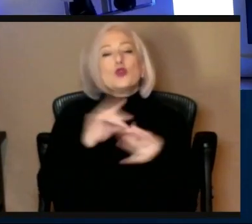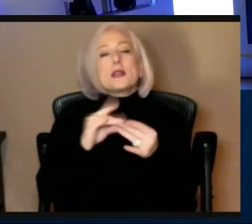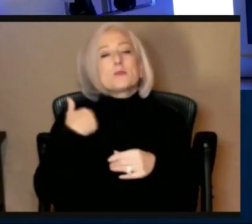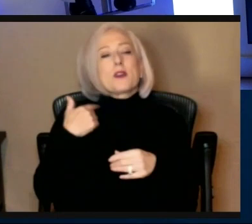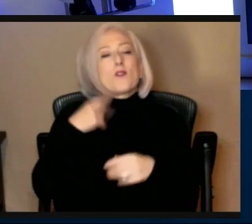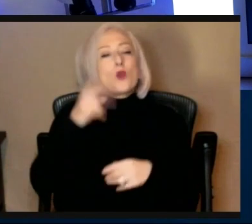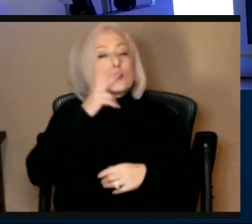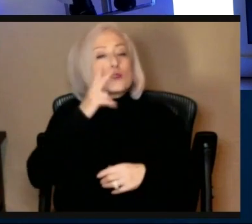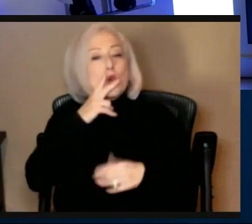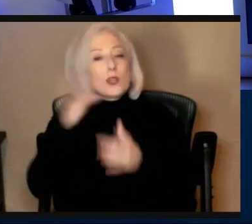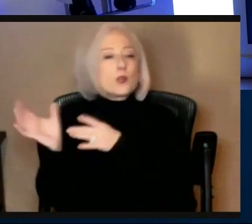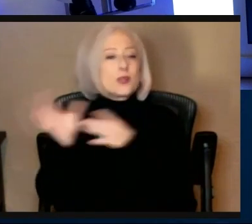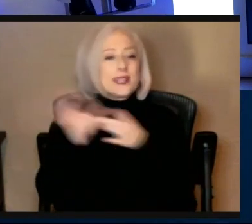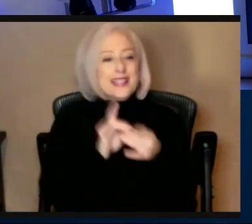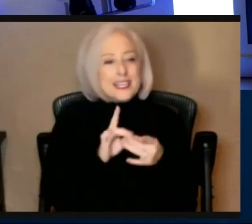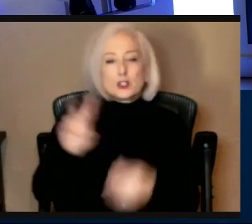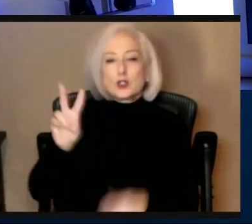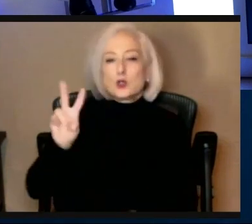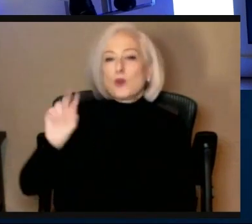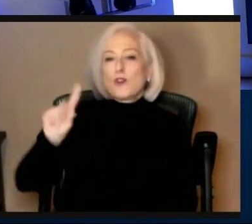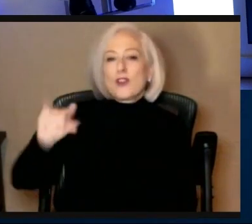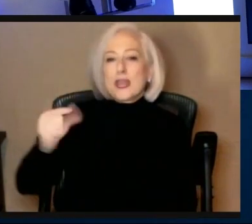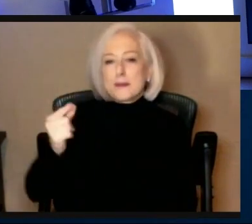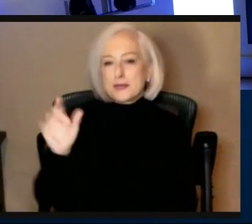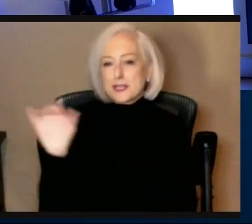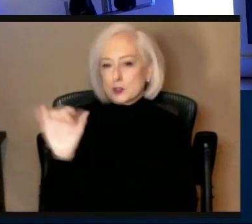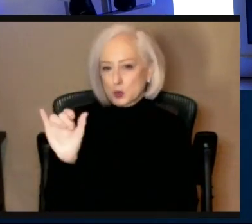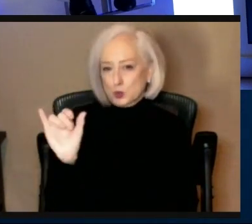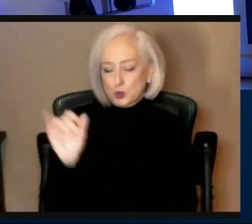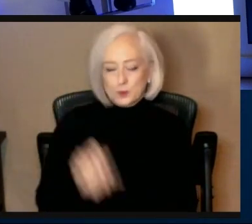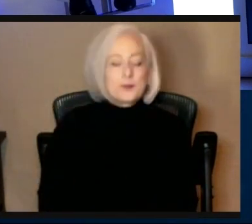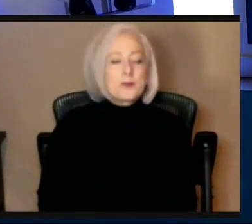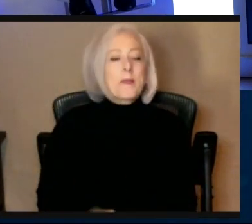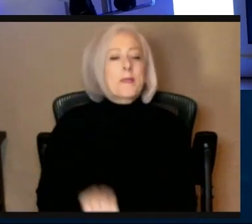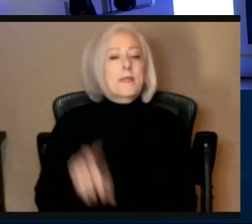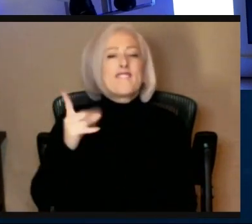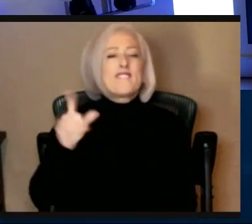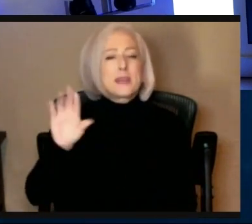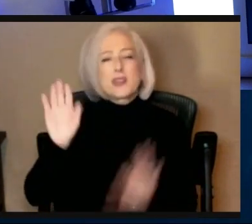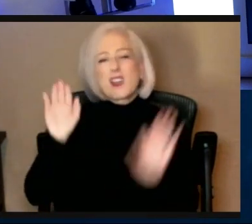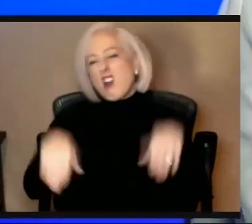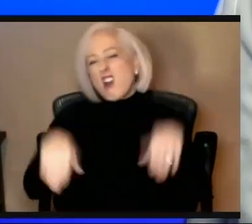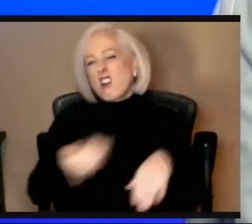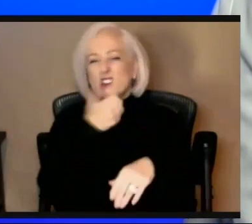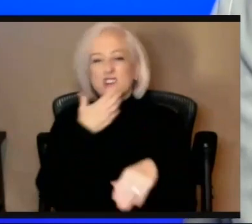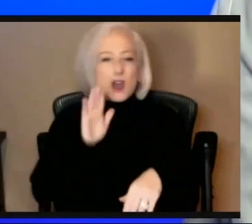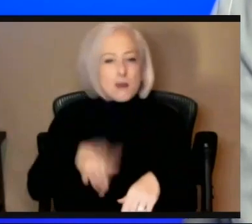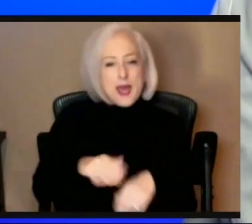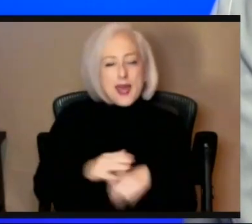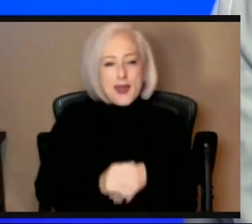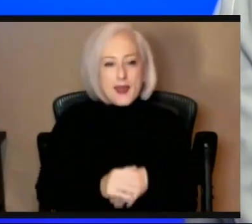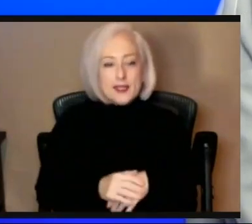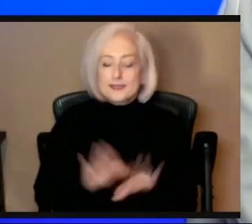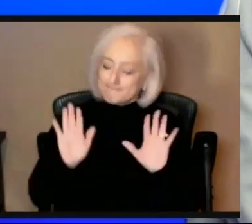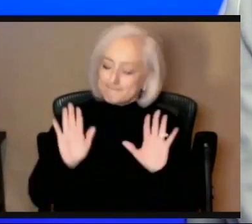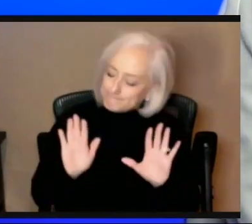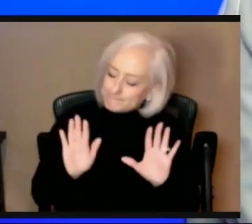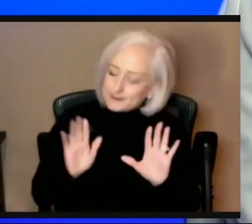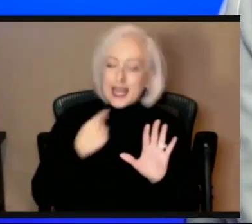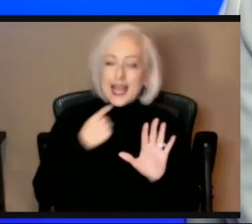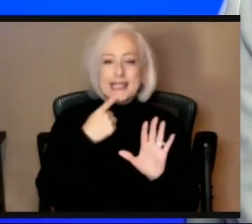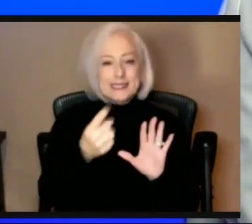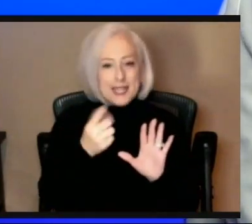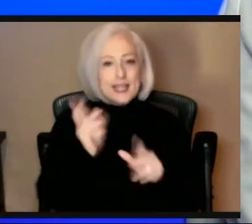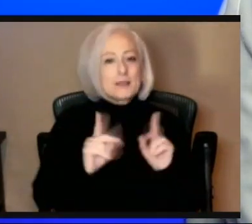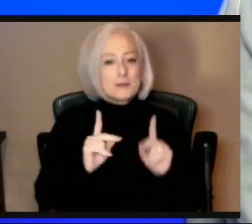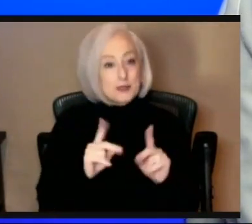and vaping as well. Vaping, people think, oh, it's not as bad. And what I try to tell folks is that, gosh, if you're going